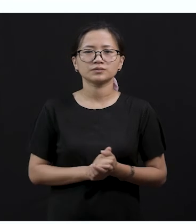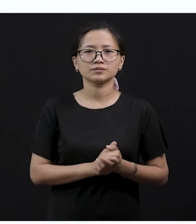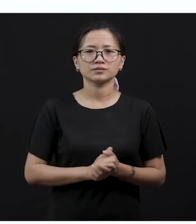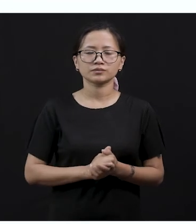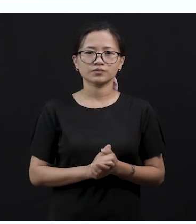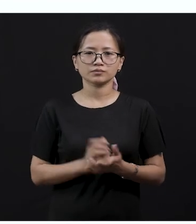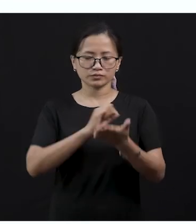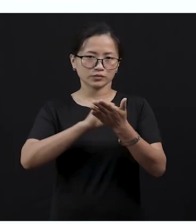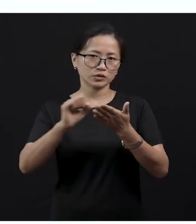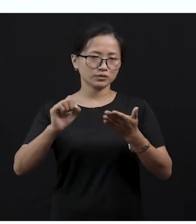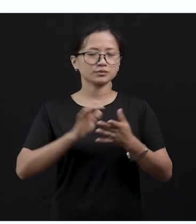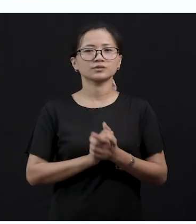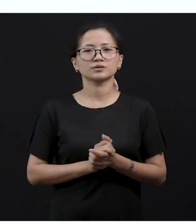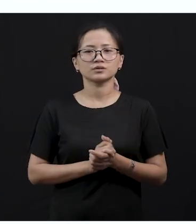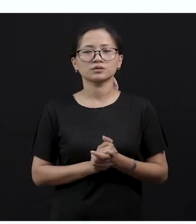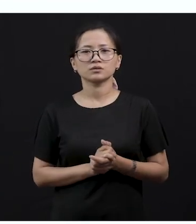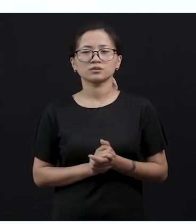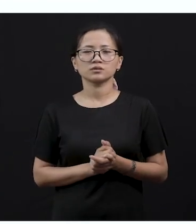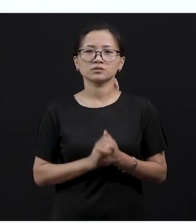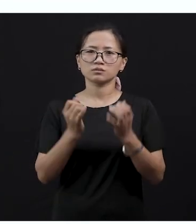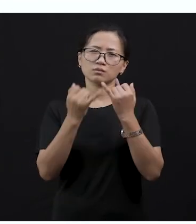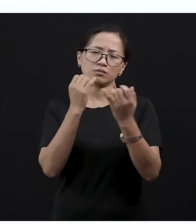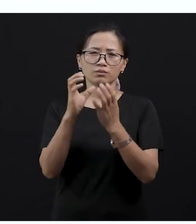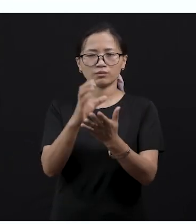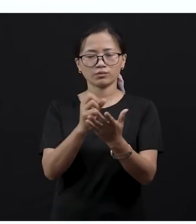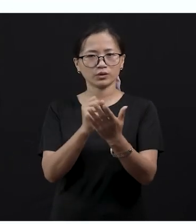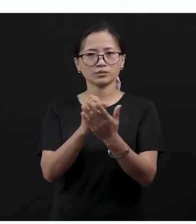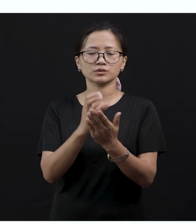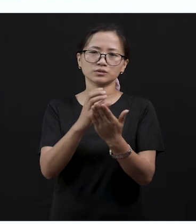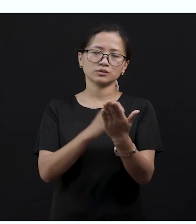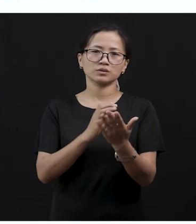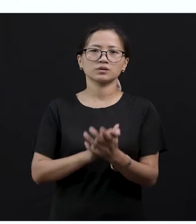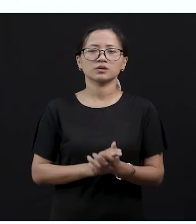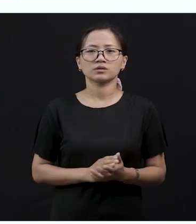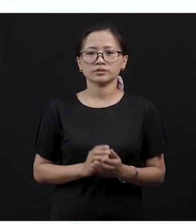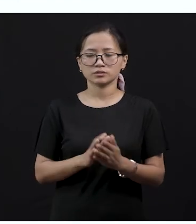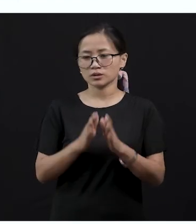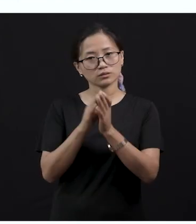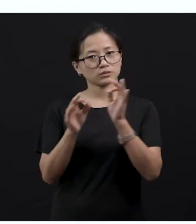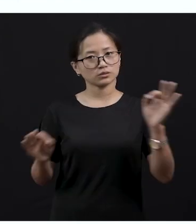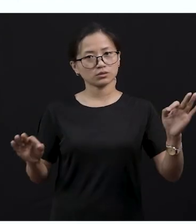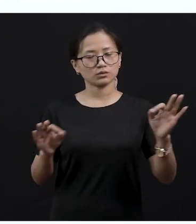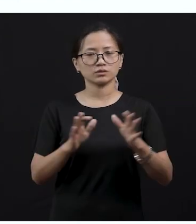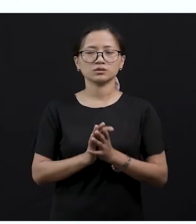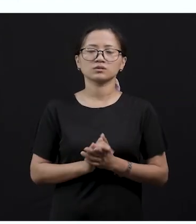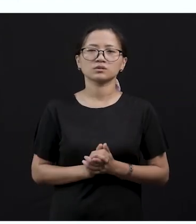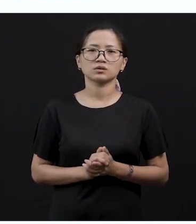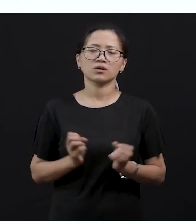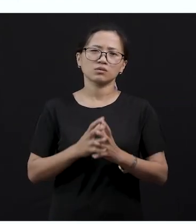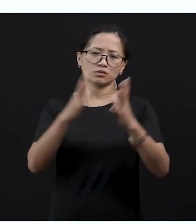was a songwriter. He used to write poems. He also write stories and a lot